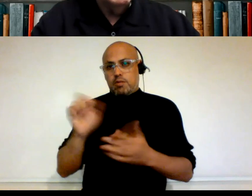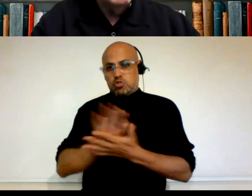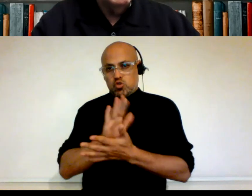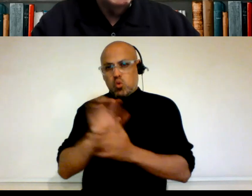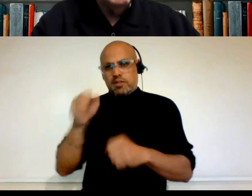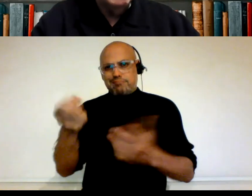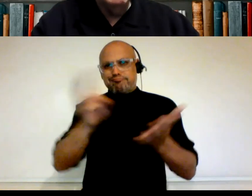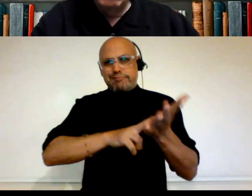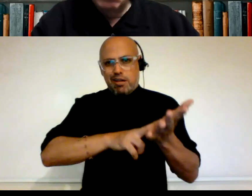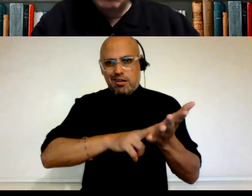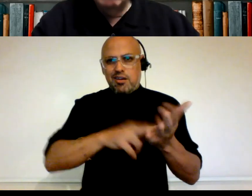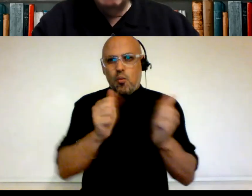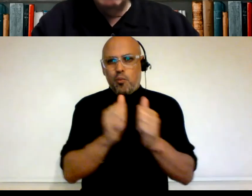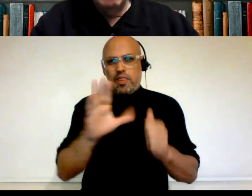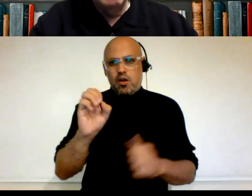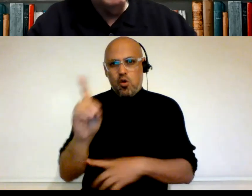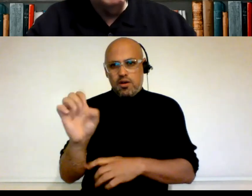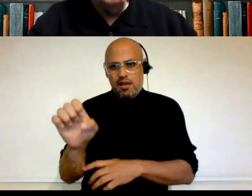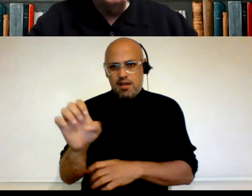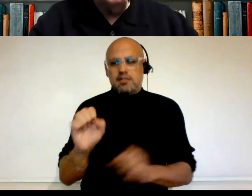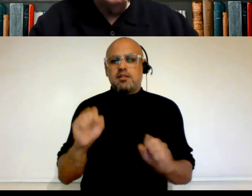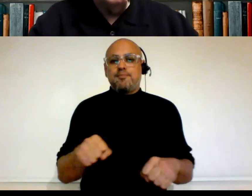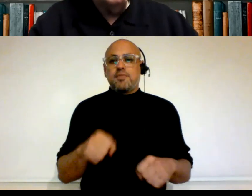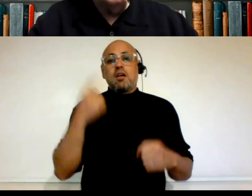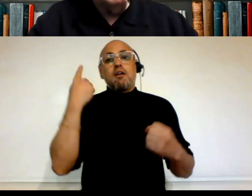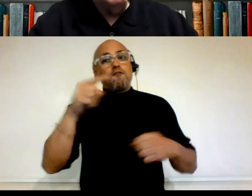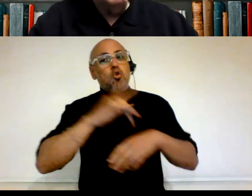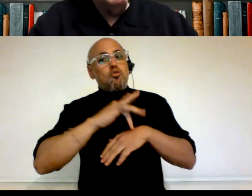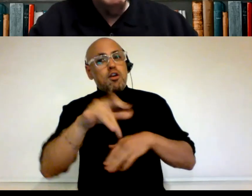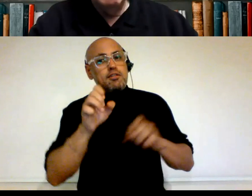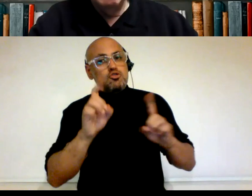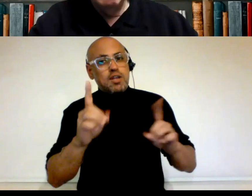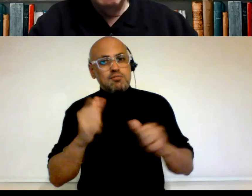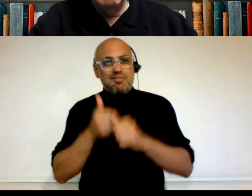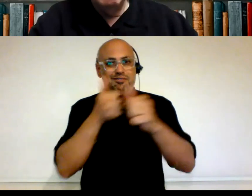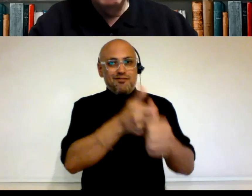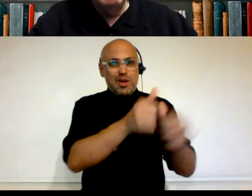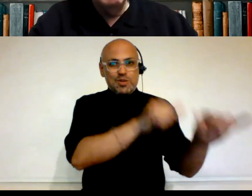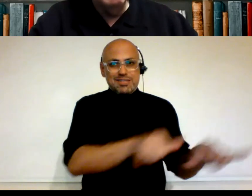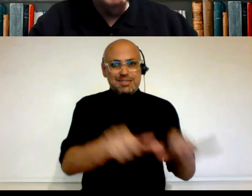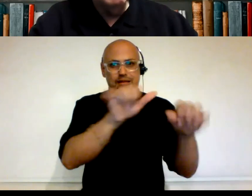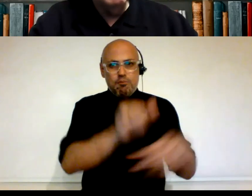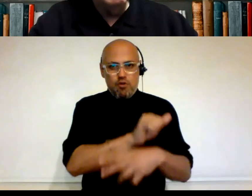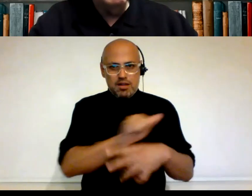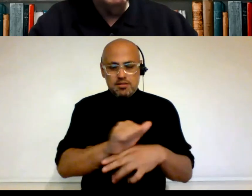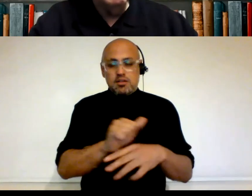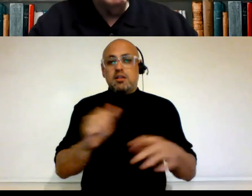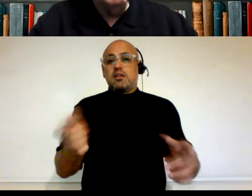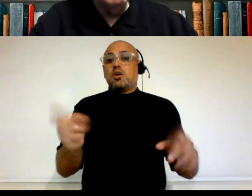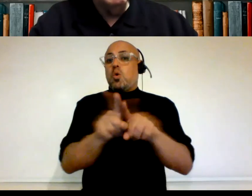code. When we got to the early education, we followed the same practice. But on top of